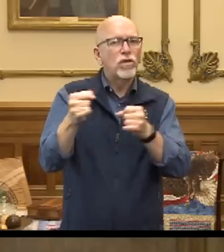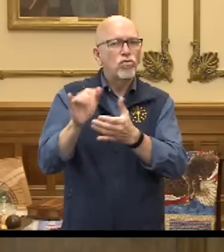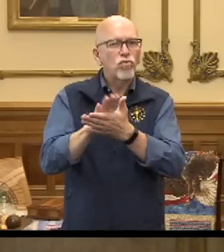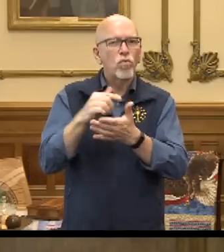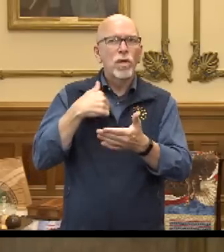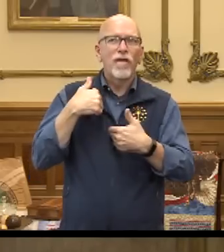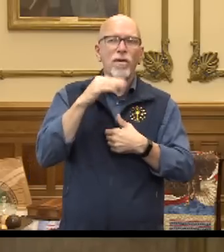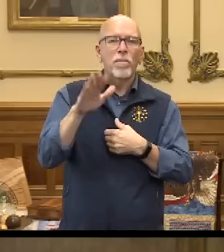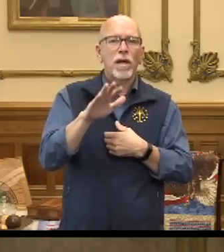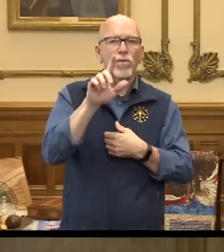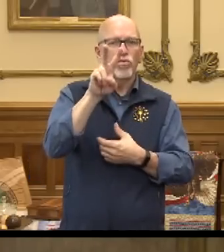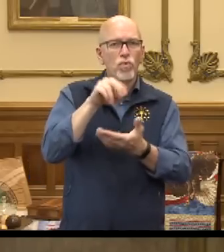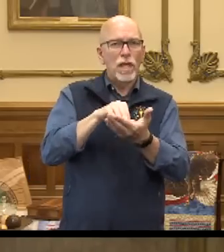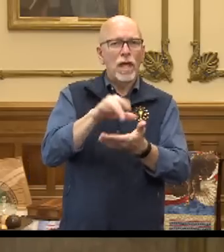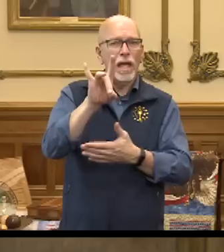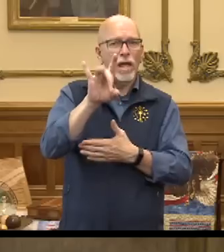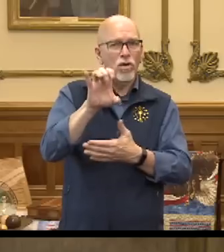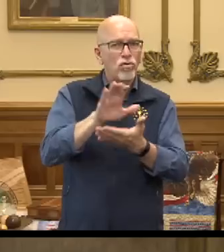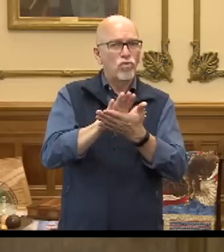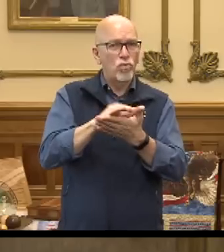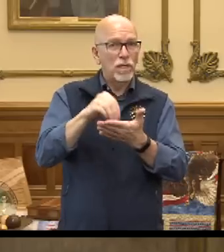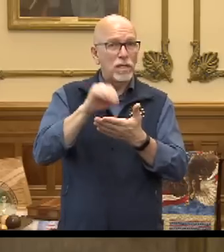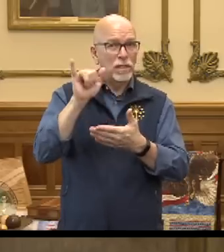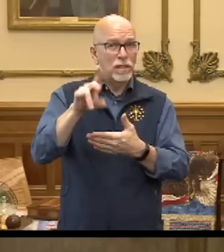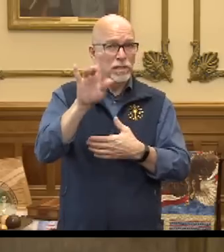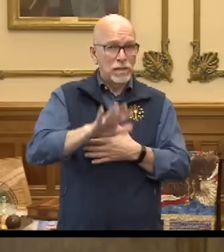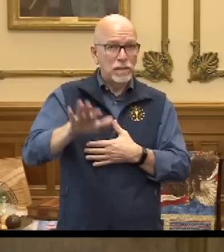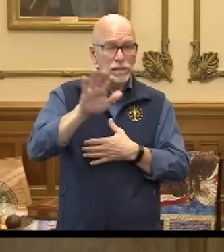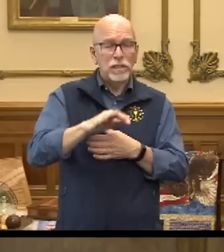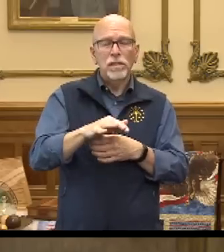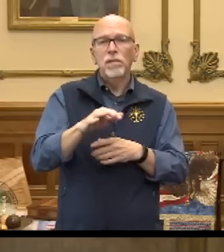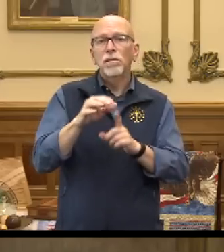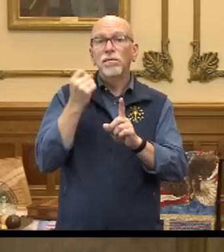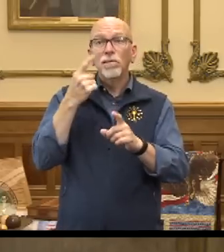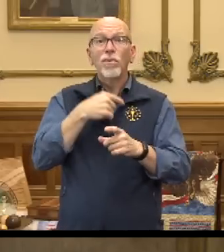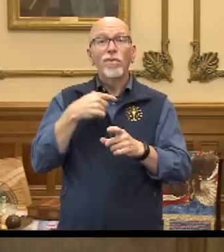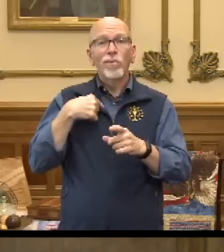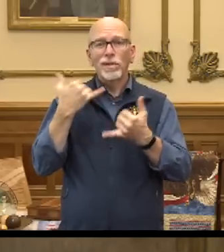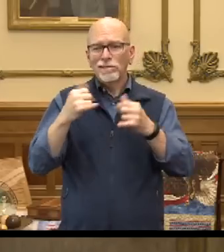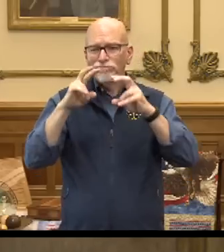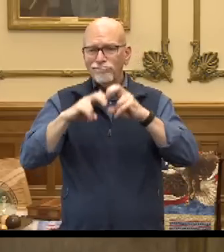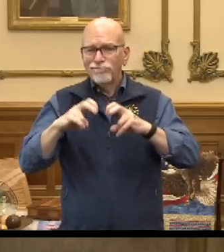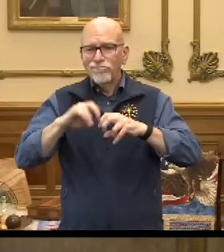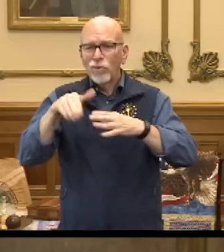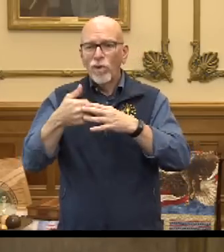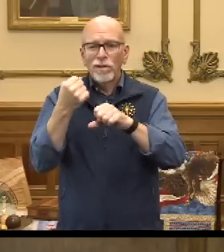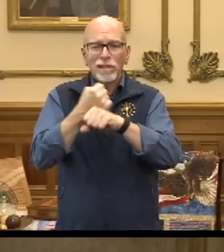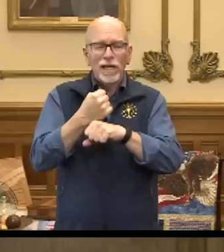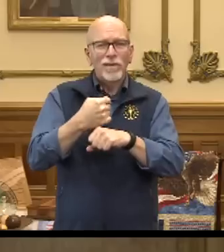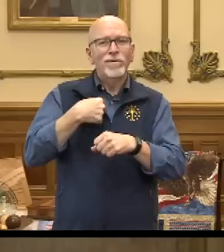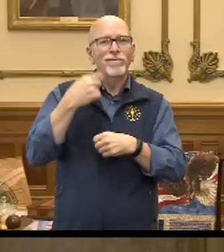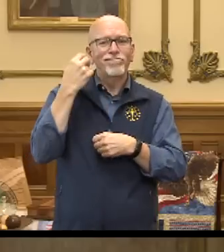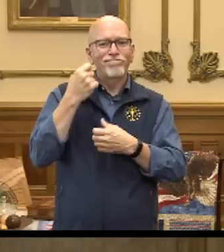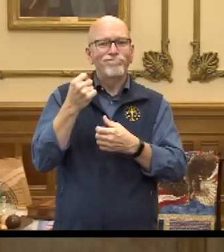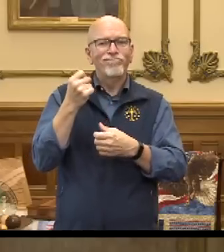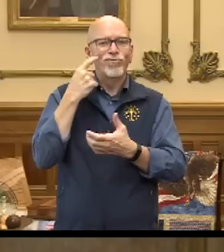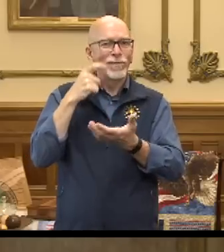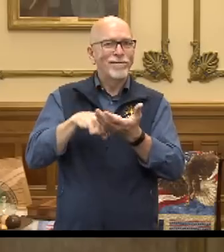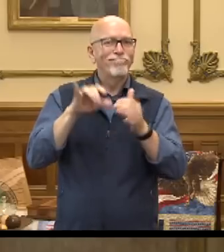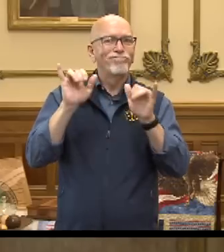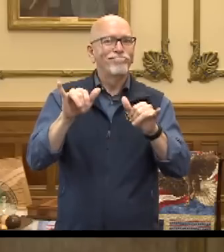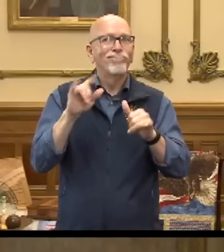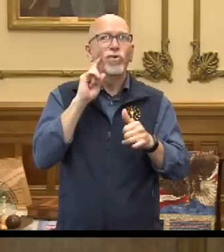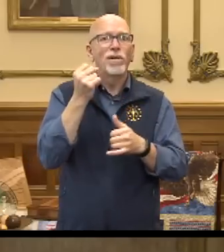about 2,800 schools in our state. However, as we've been examining the data, we have recognized that there are multiple sources